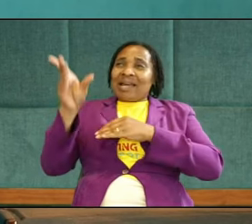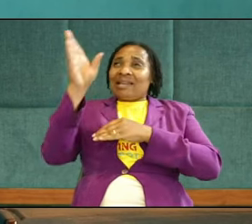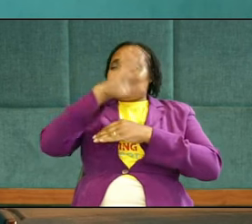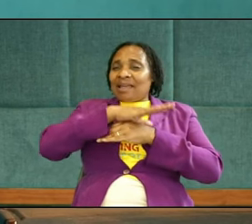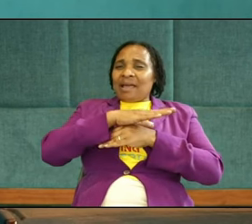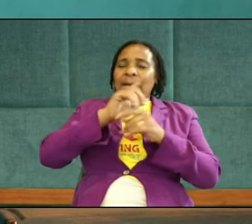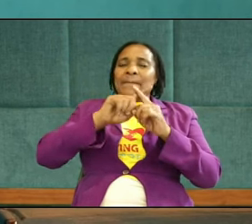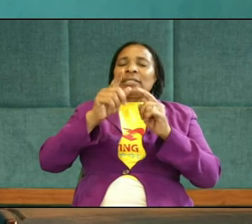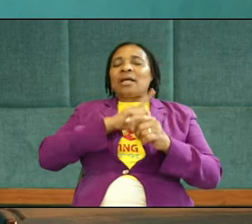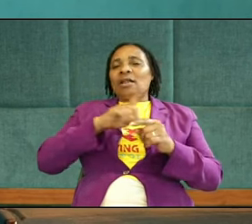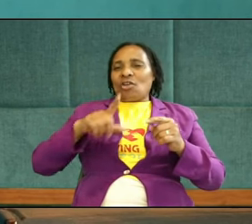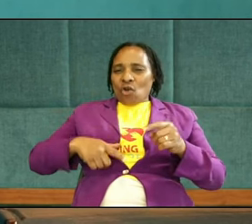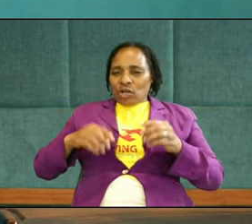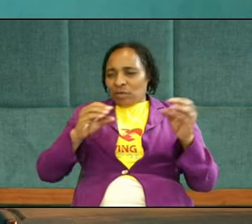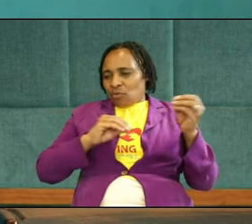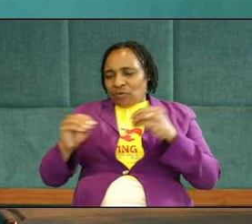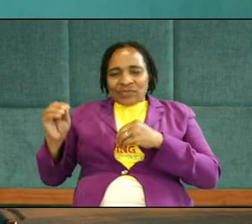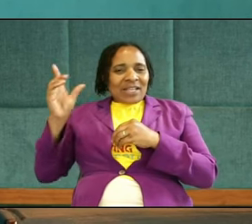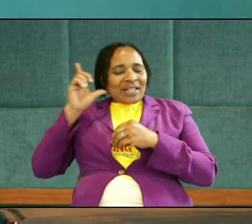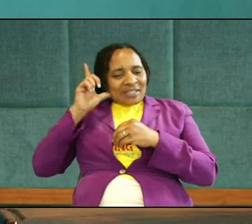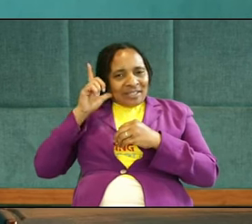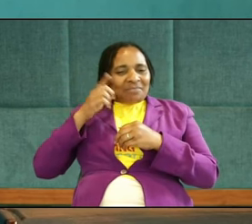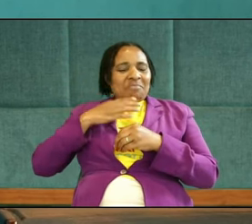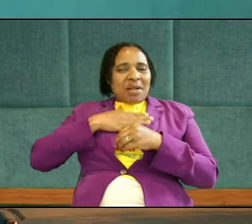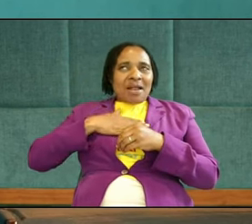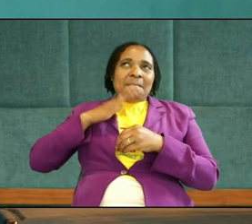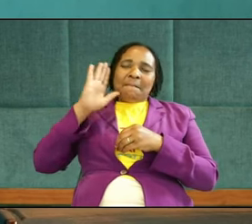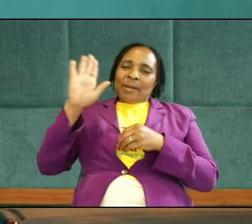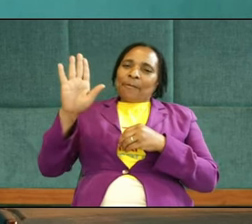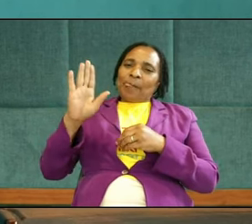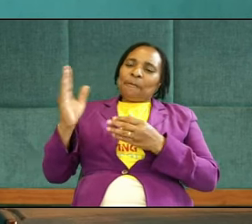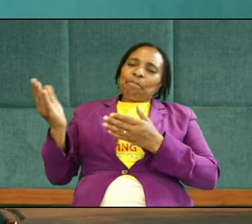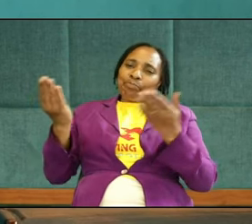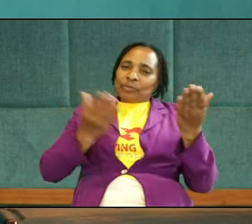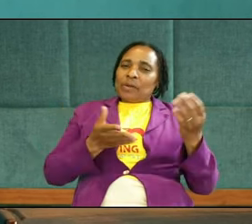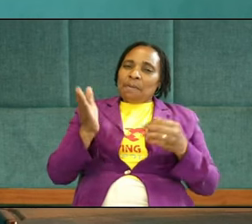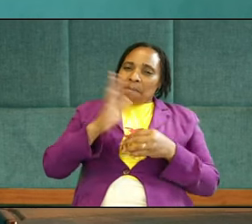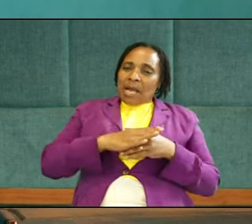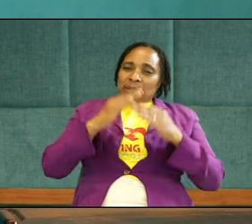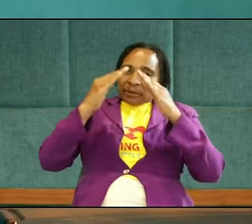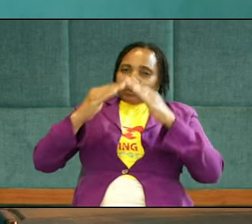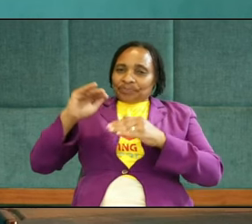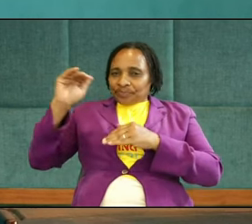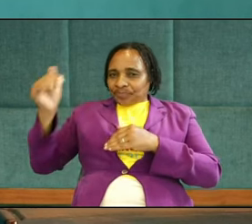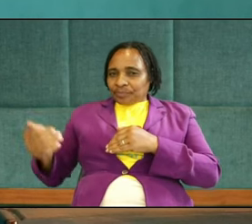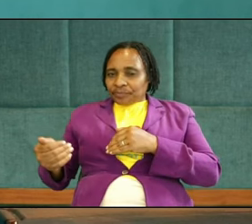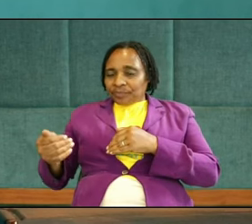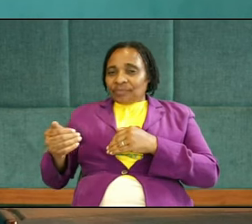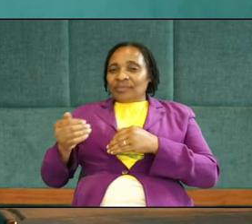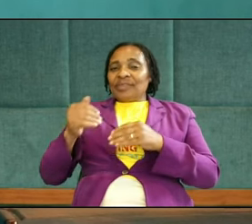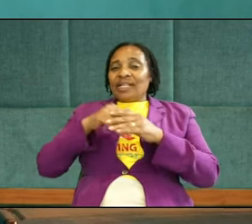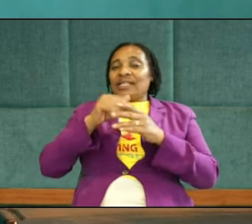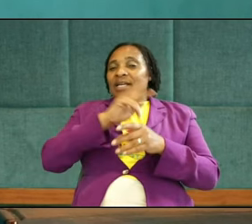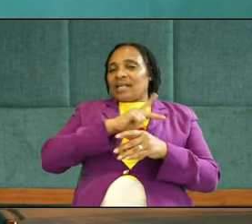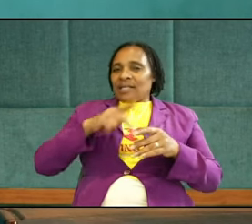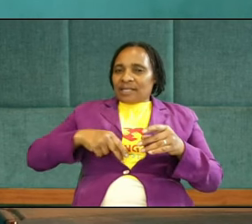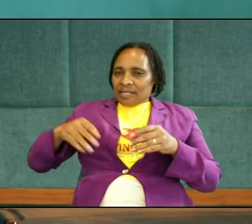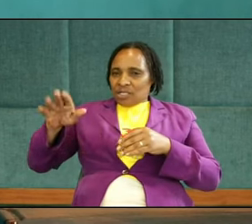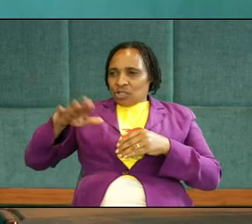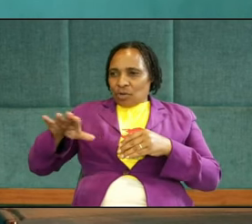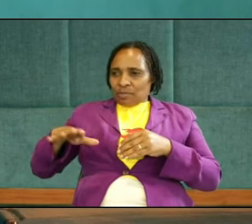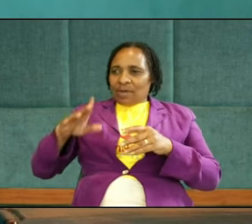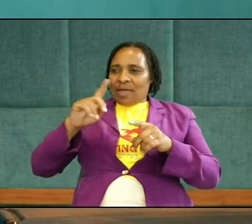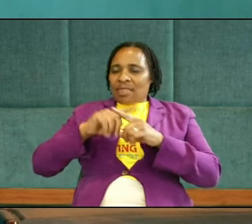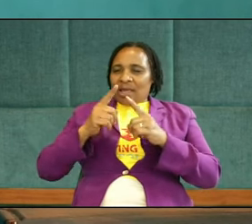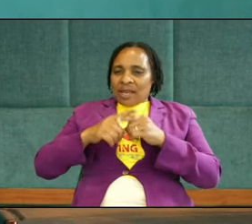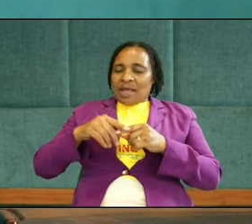moved by his entreaty and listened to his plea. So he brought him back to Jerusalem and to his kingdom. Then Manasseh